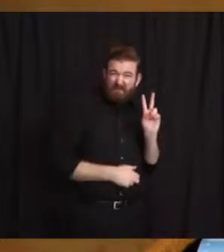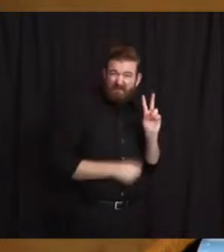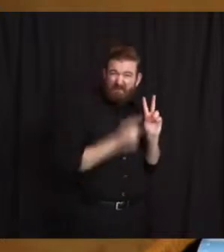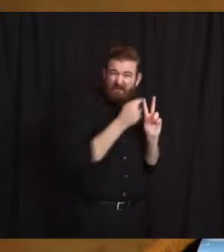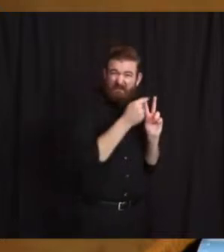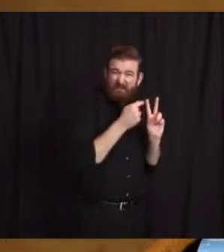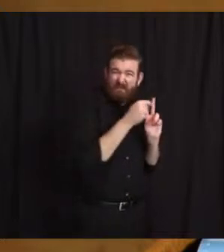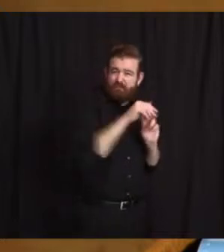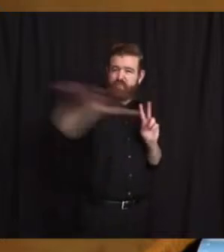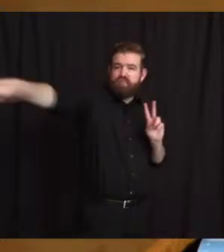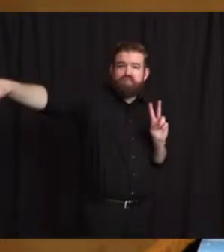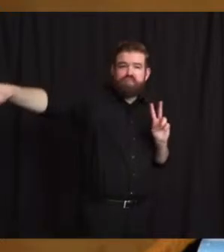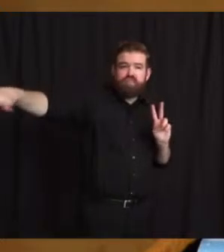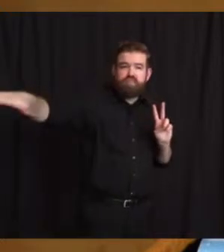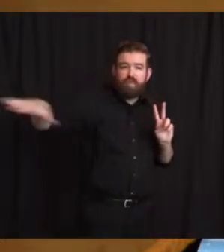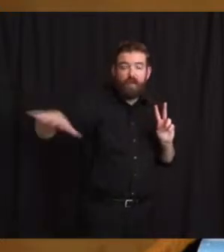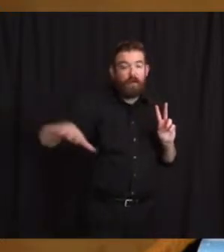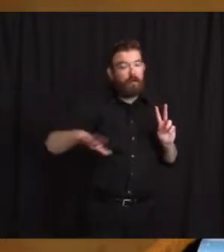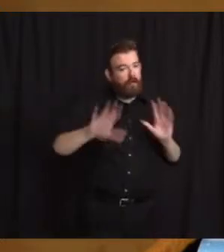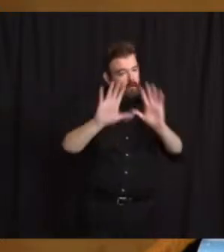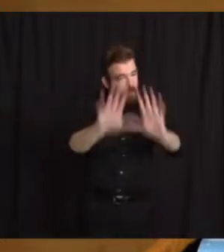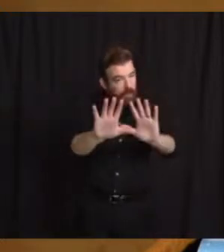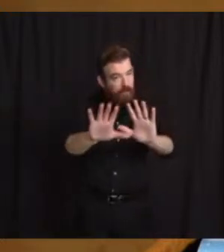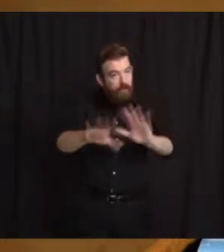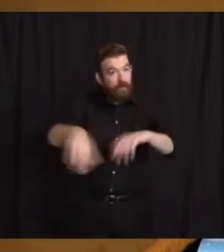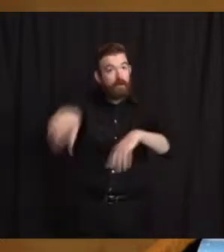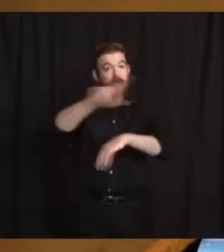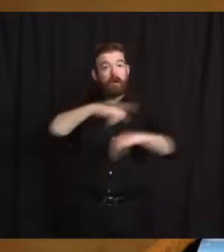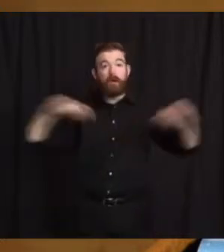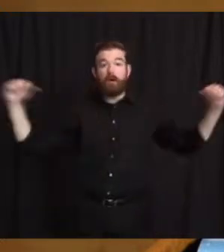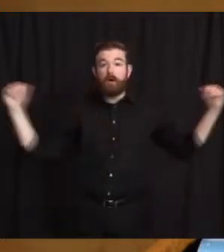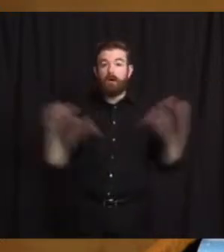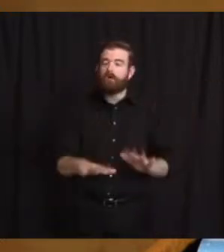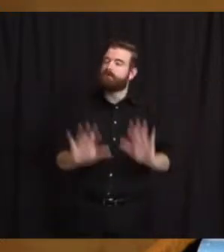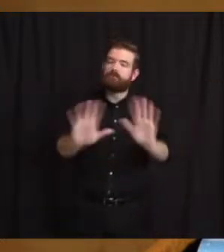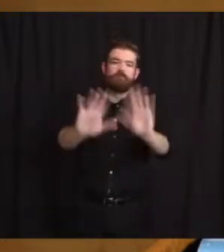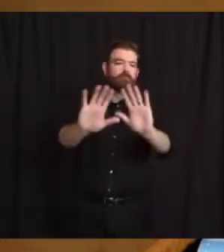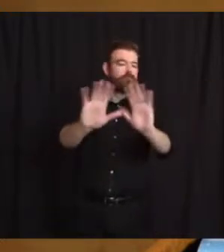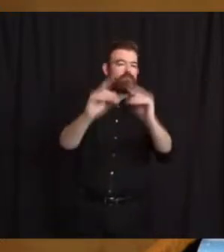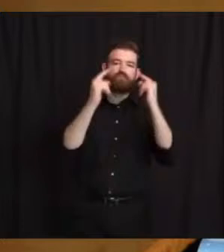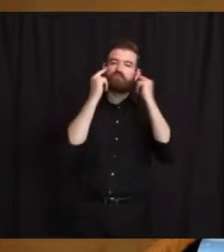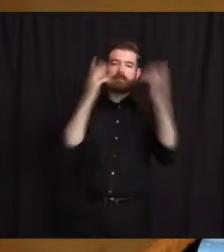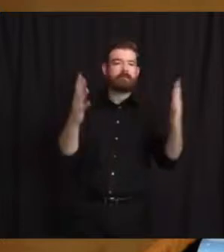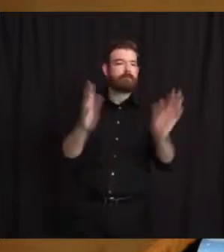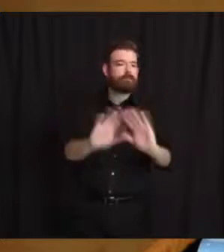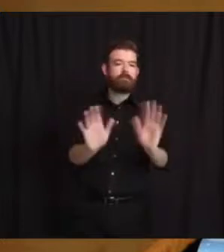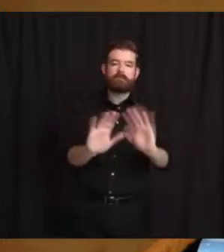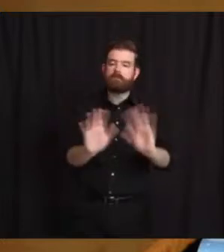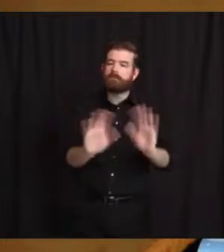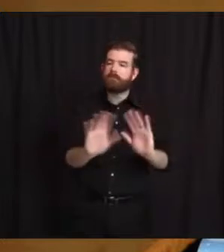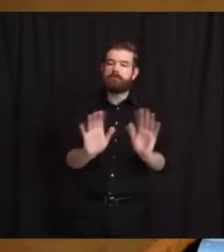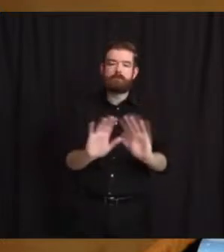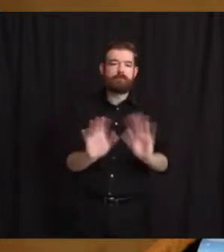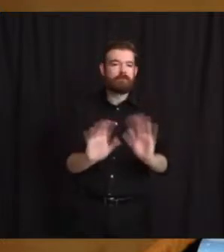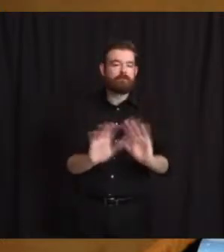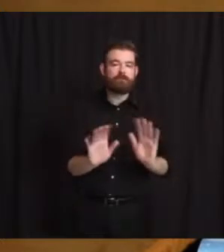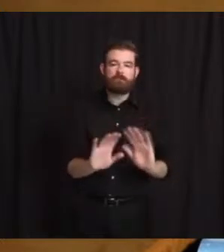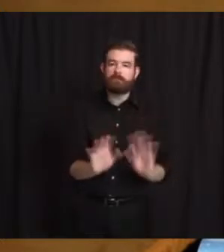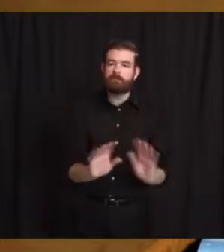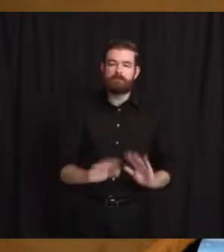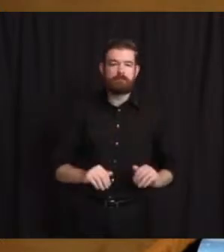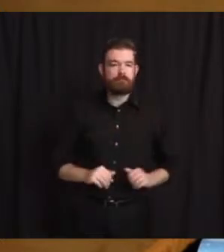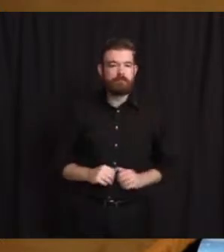pose a significant risk for the transmission of the virus. For my daily report, last evening, as the